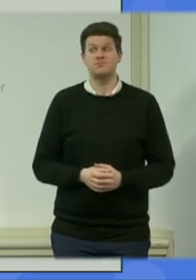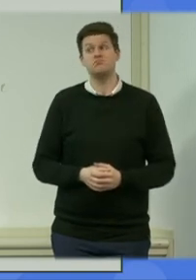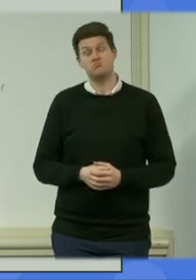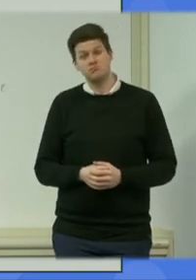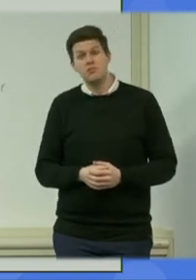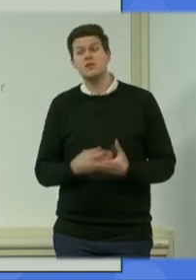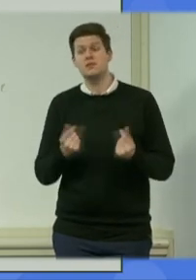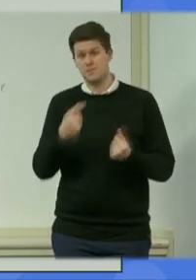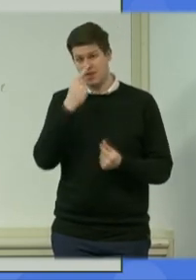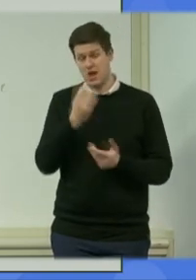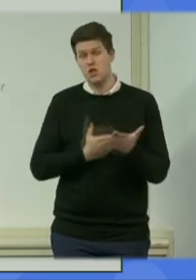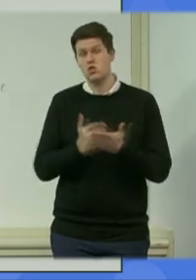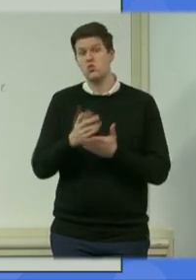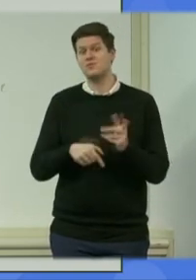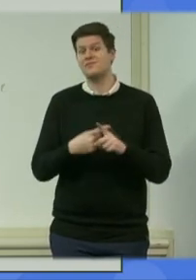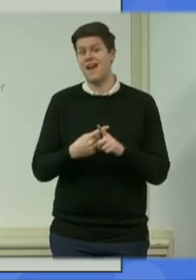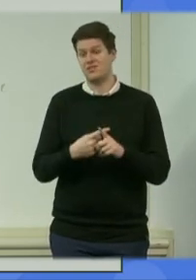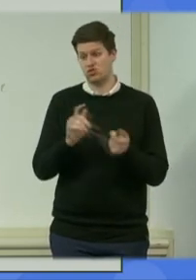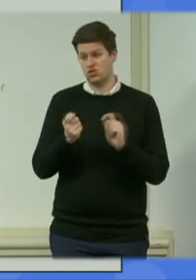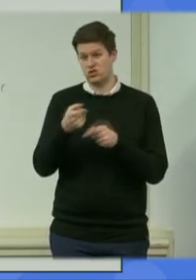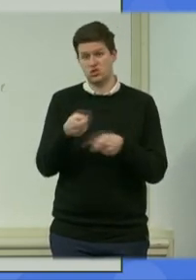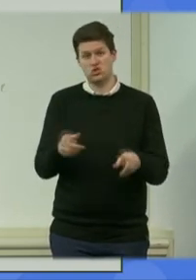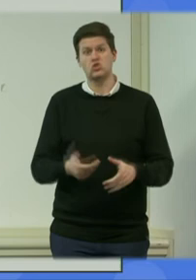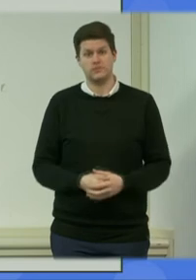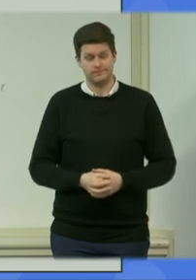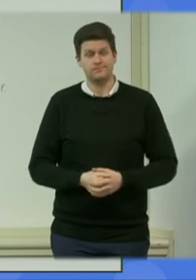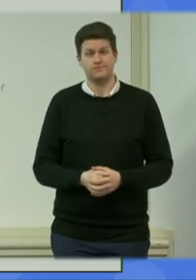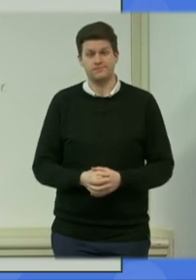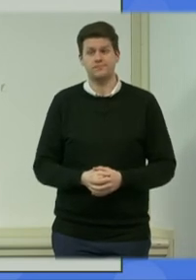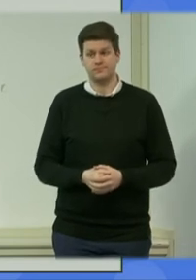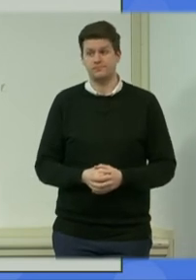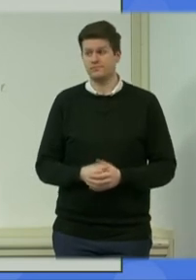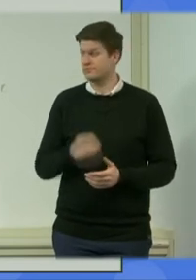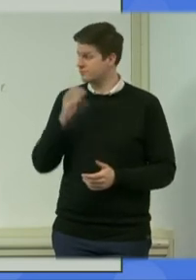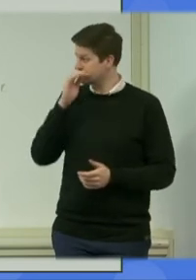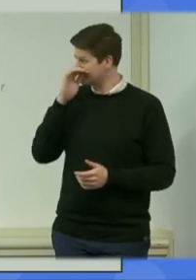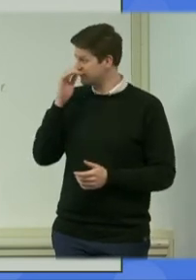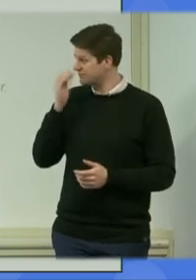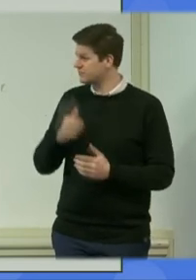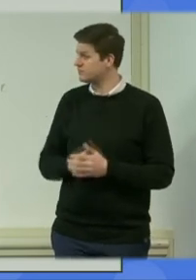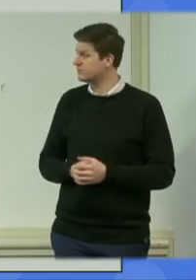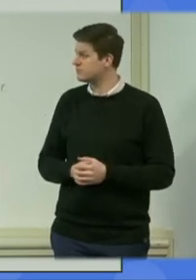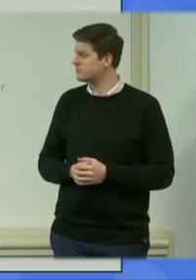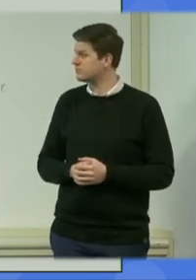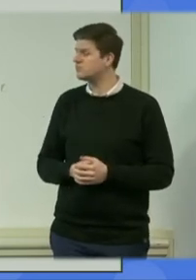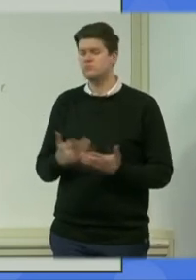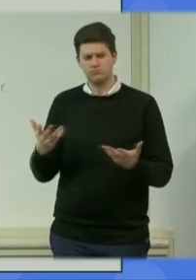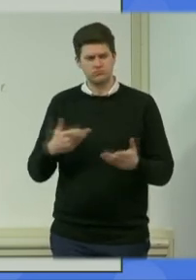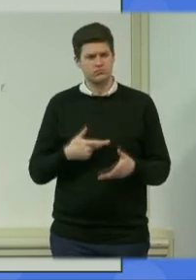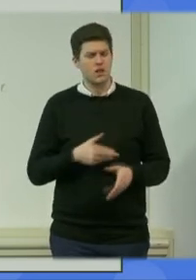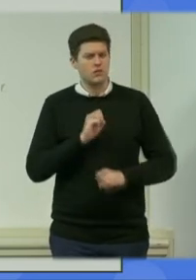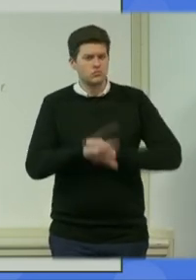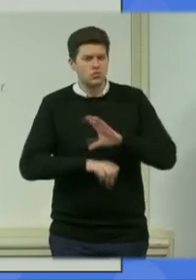through tax to help push those things too. I was asked to talk a little bit specifically about poverty